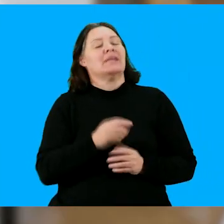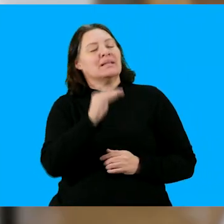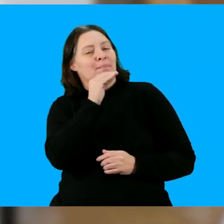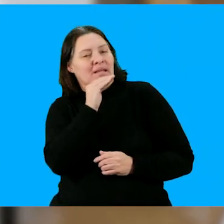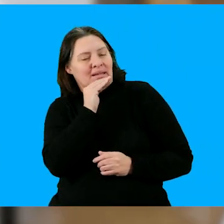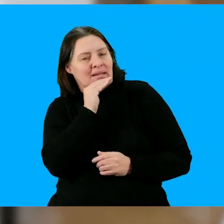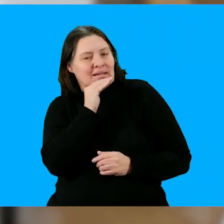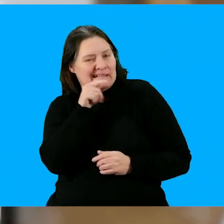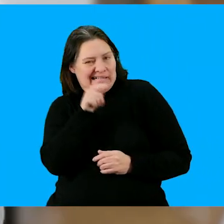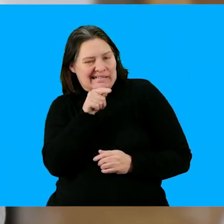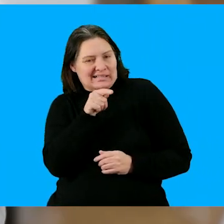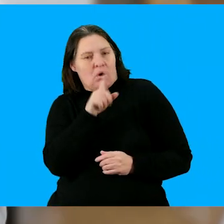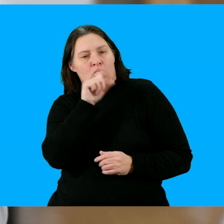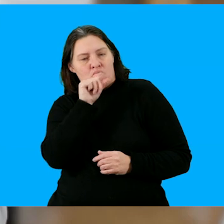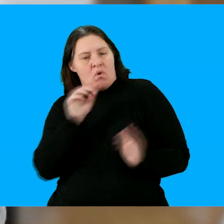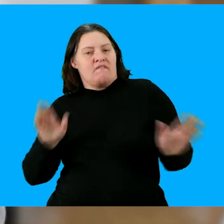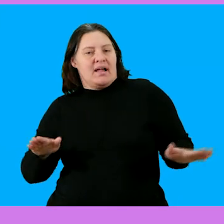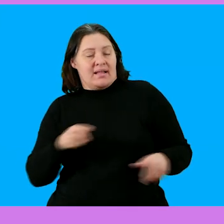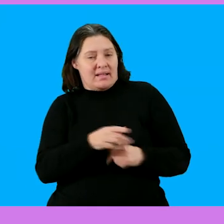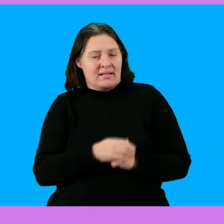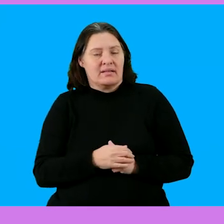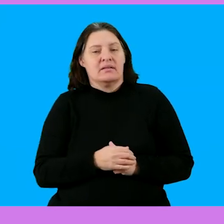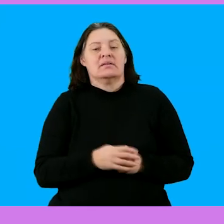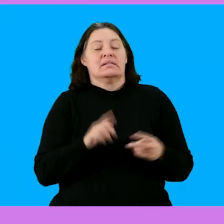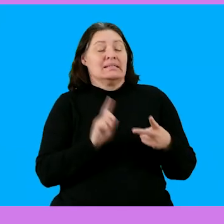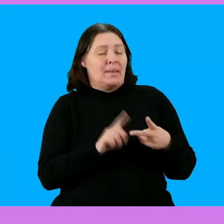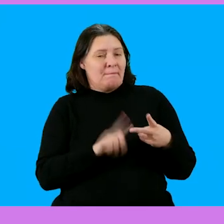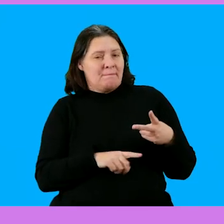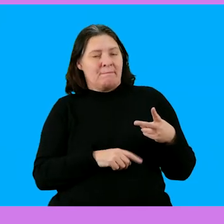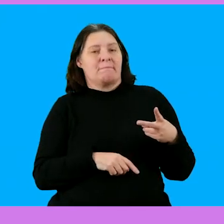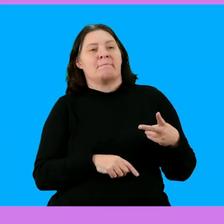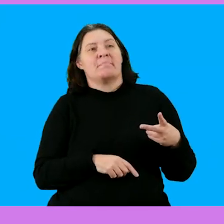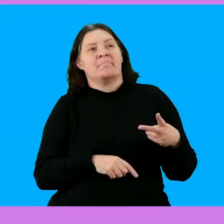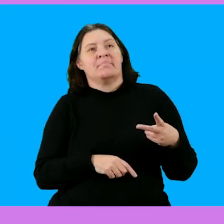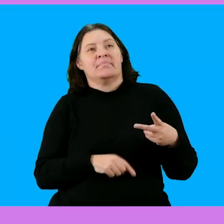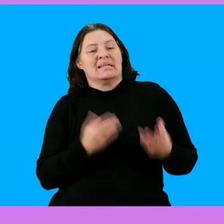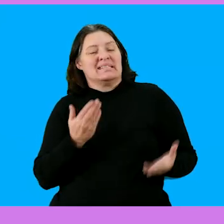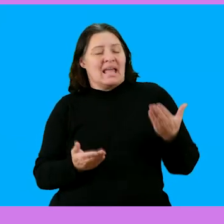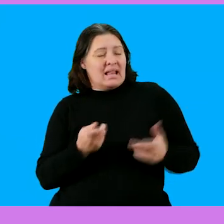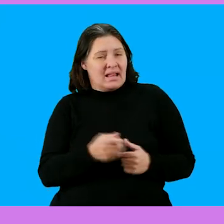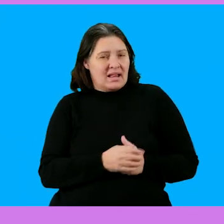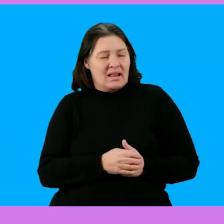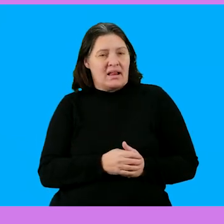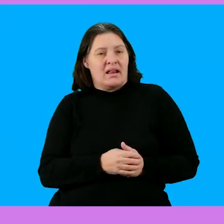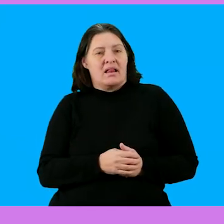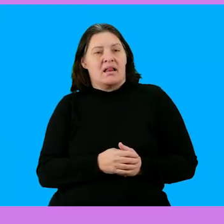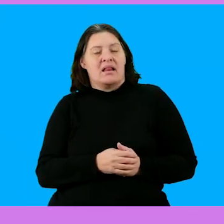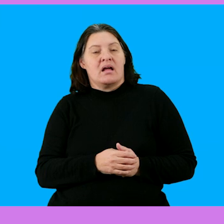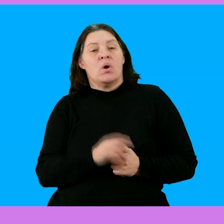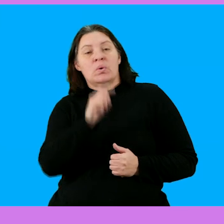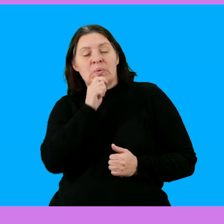right? That is what is meant by as the crow flies. Also important in terms of scales,